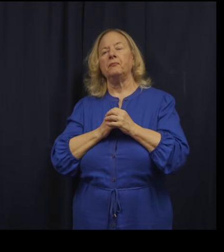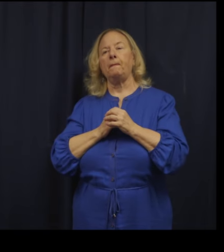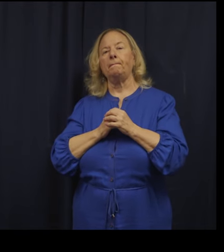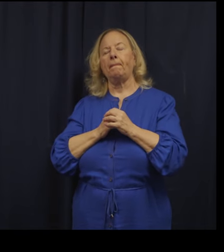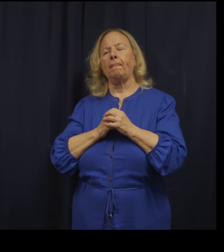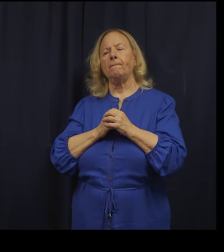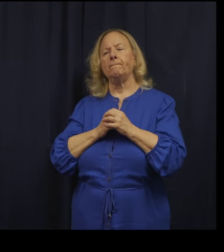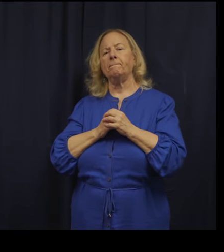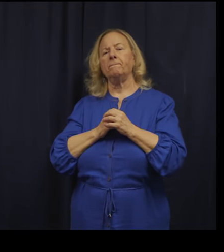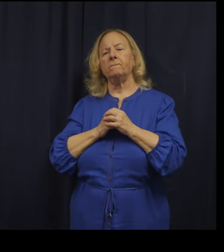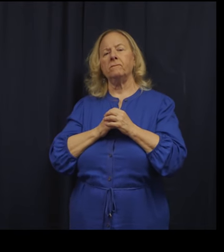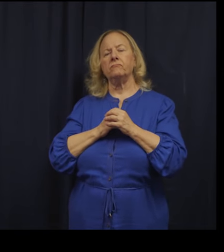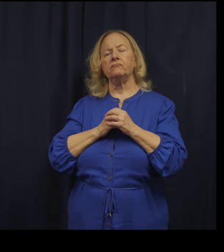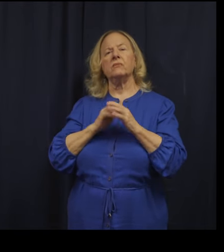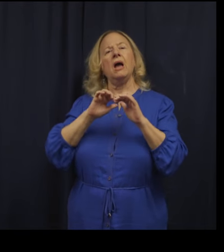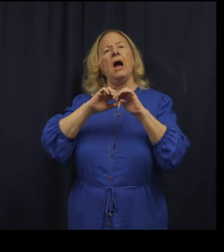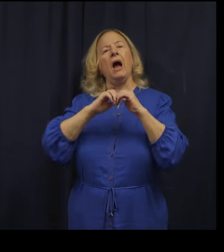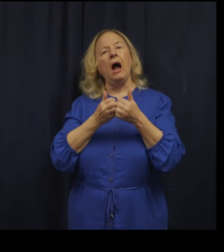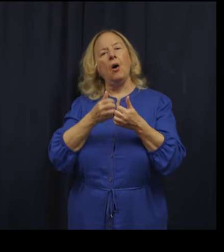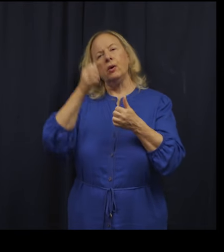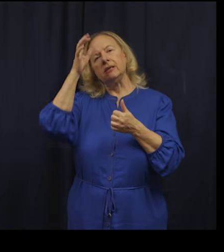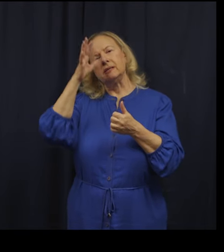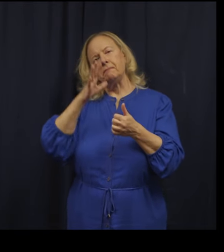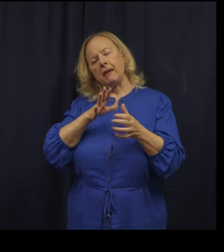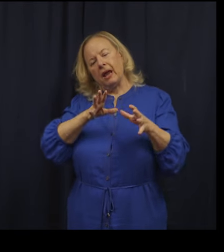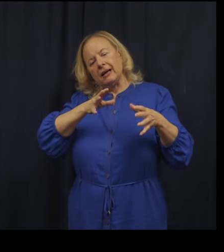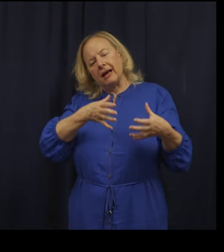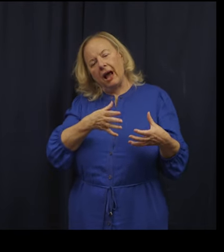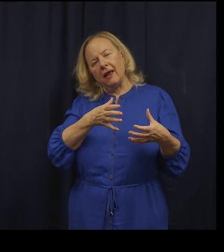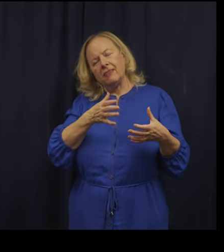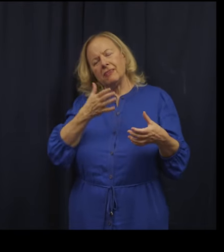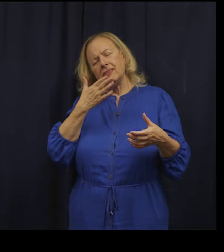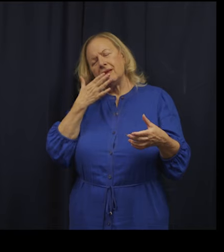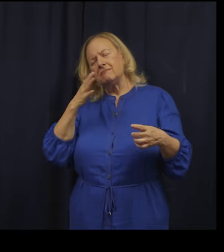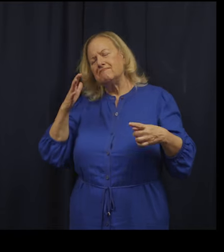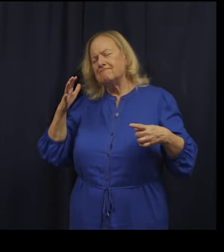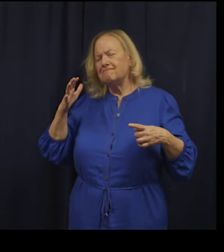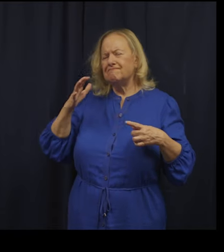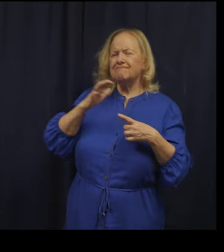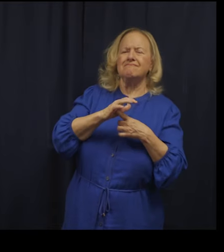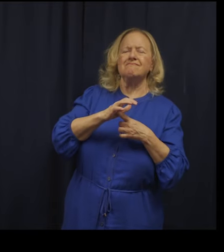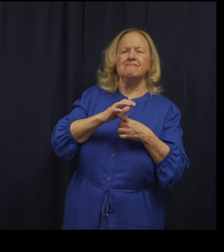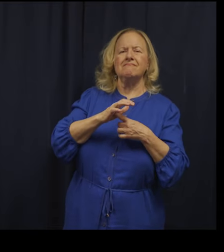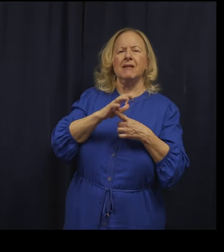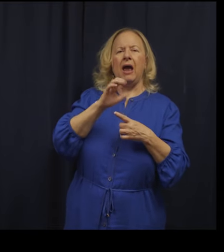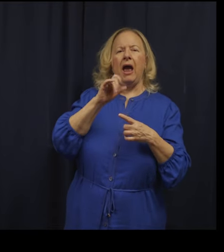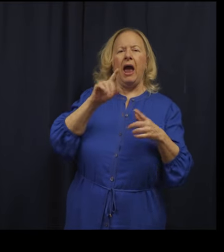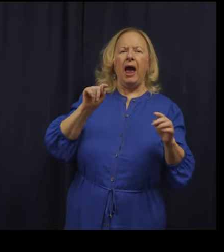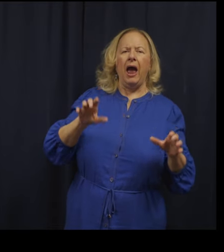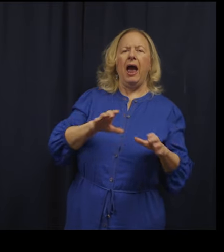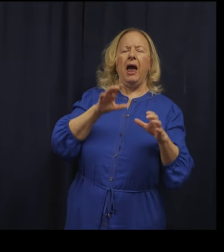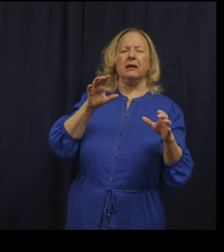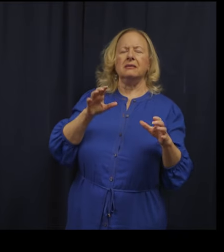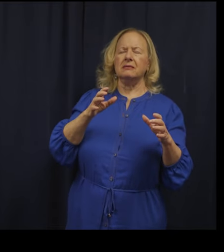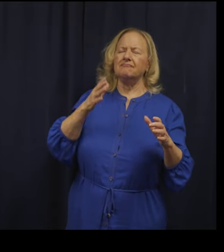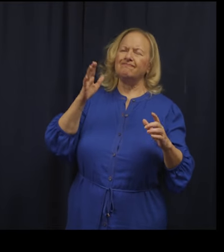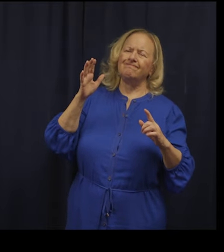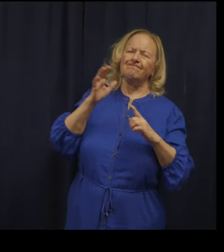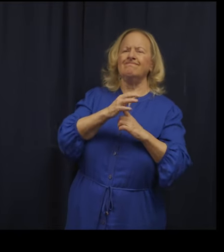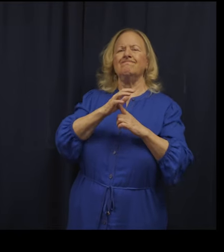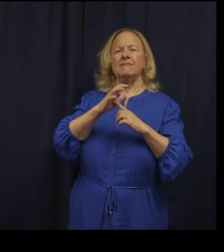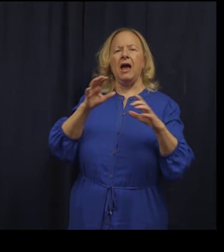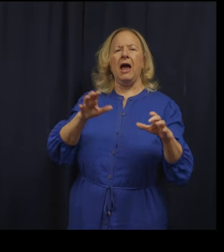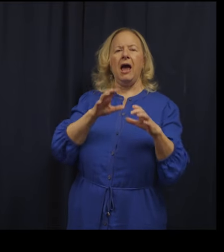how is mankind the greatest act of creation? why was creating humans the greatest act